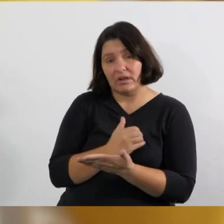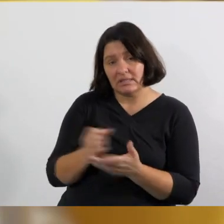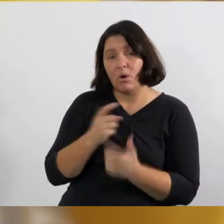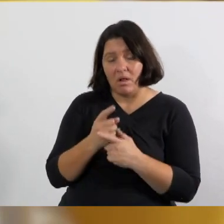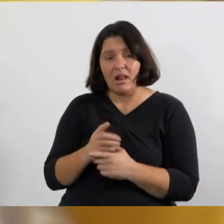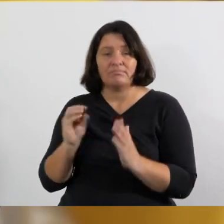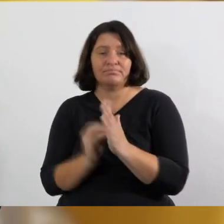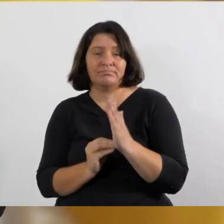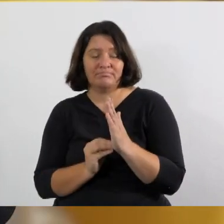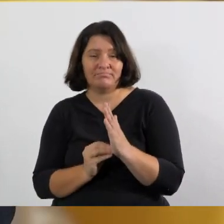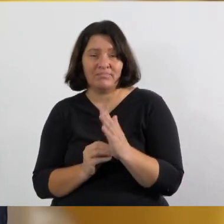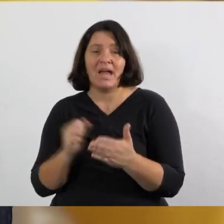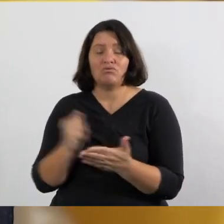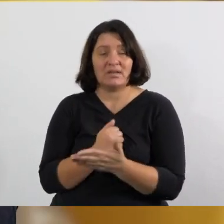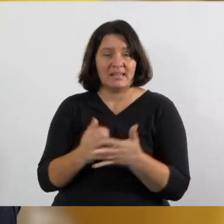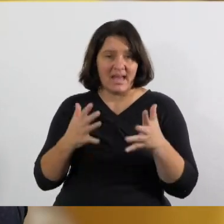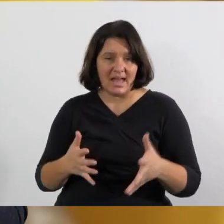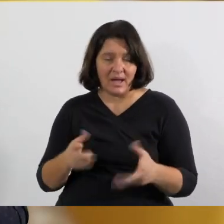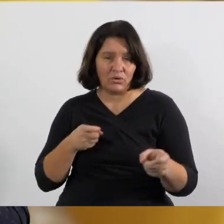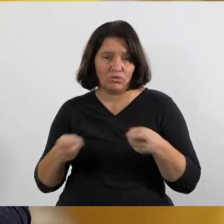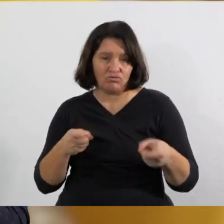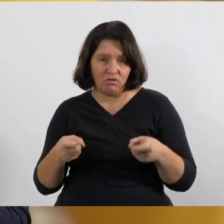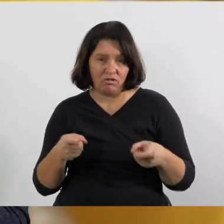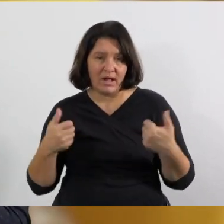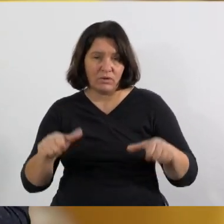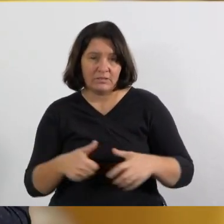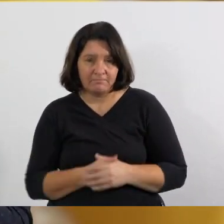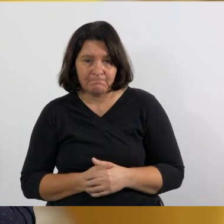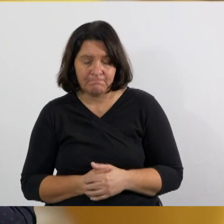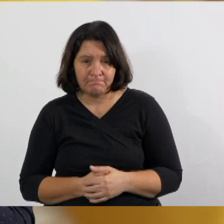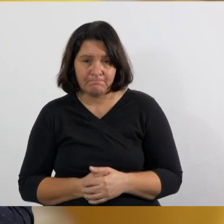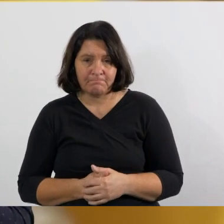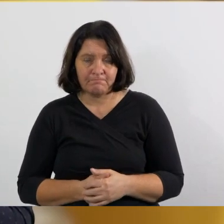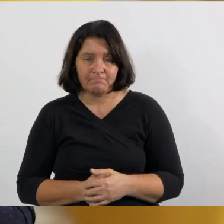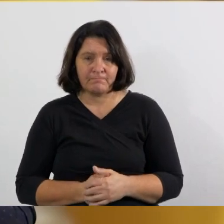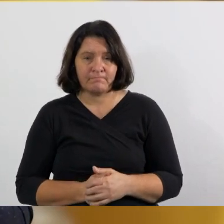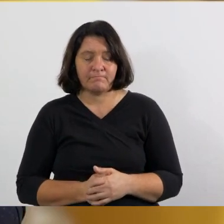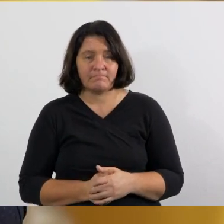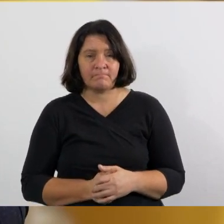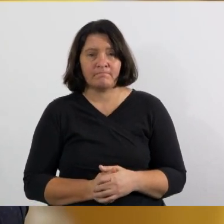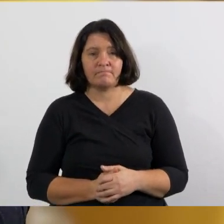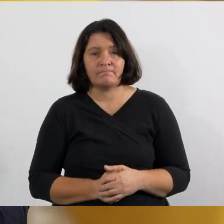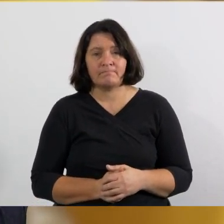which you will credit in your creditors control account.